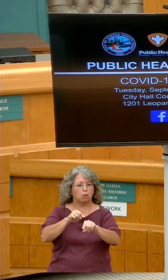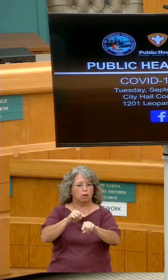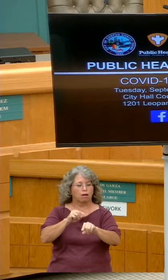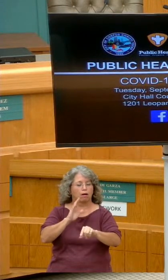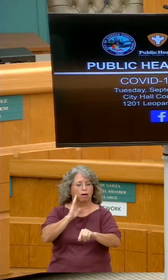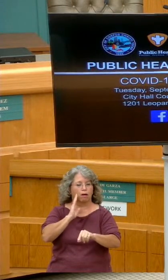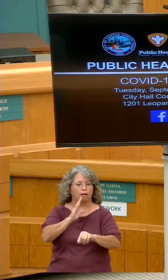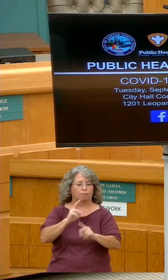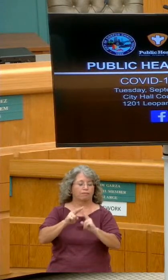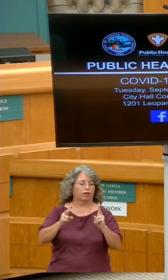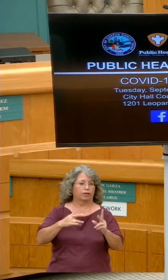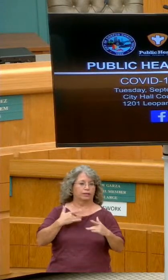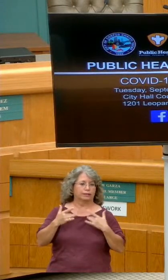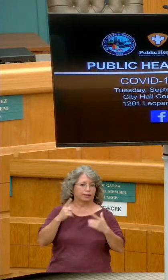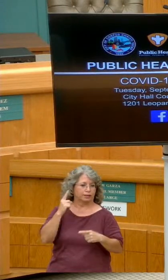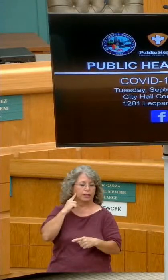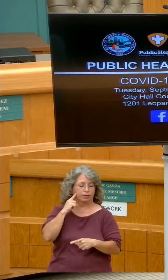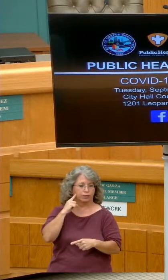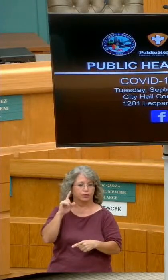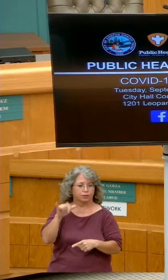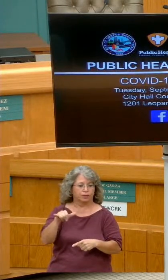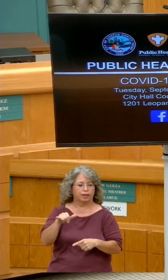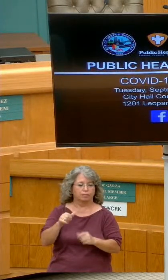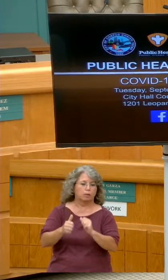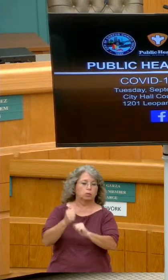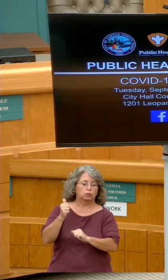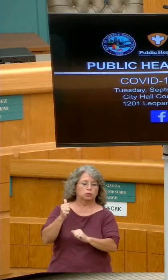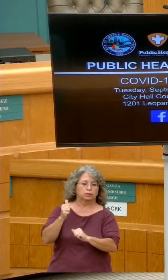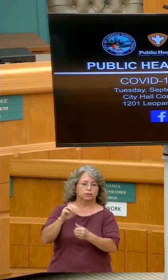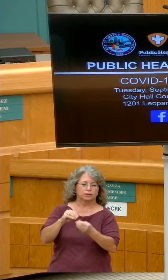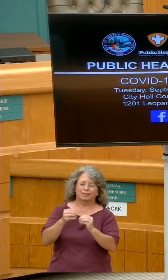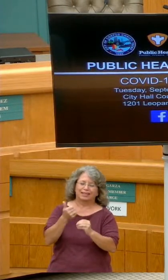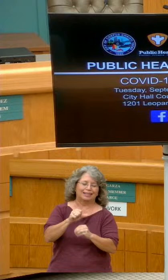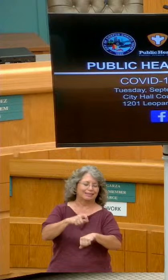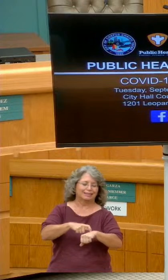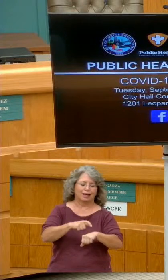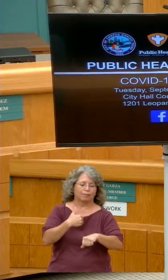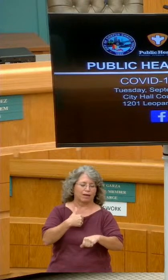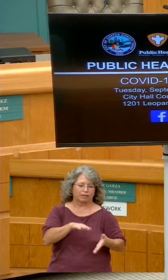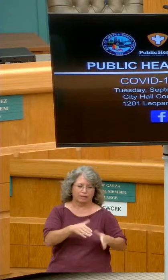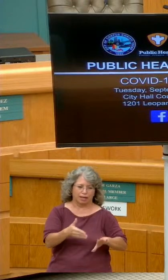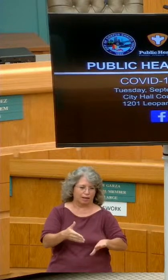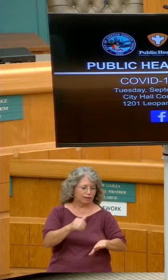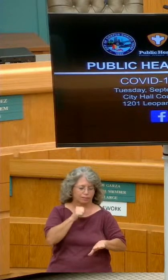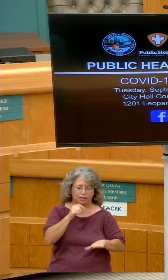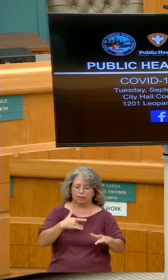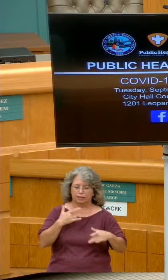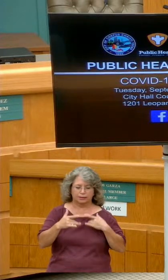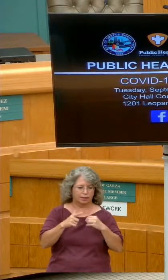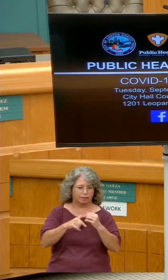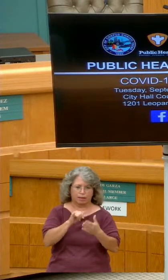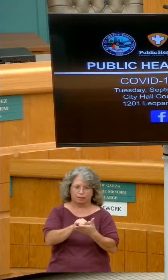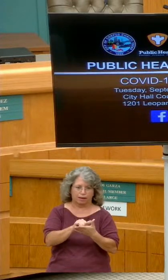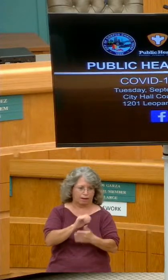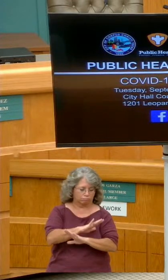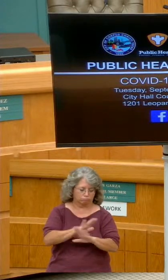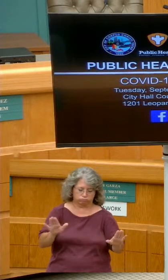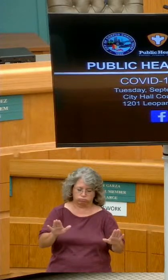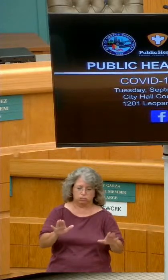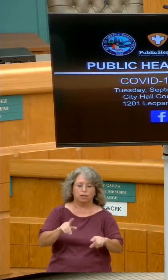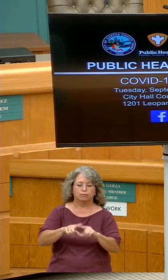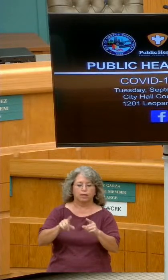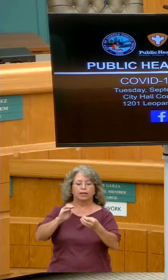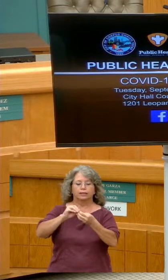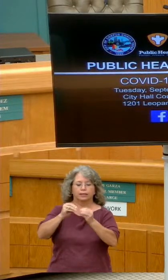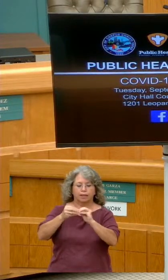very excited about them, most of them. Anytime there's a death, I'm not excited about that at all. But the number of